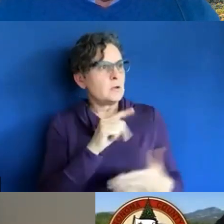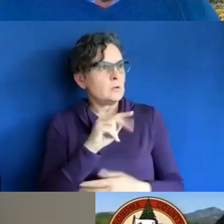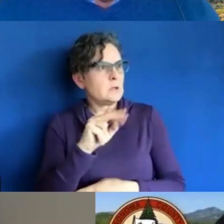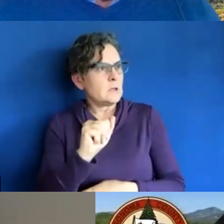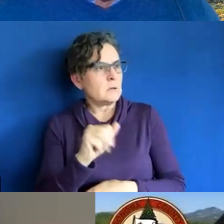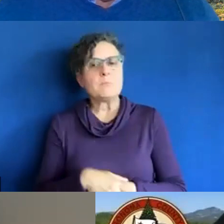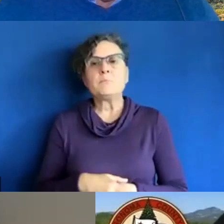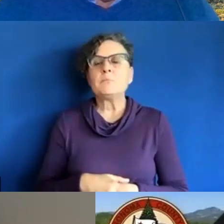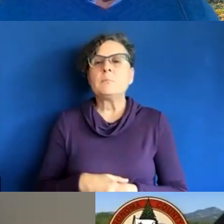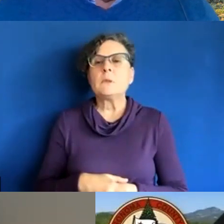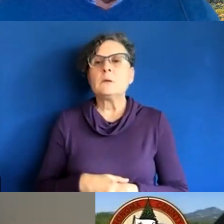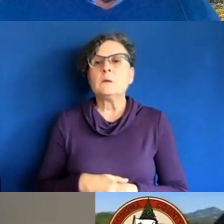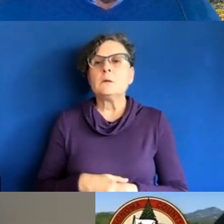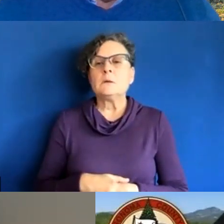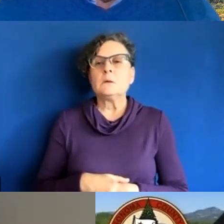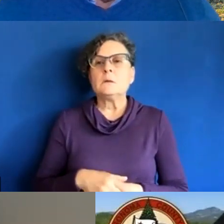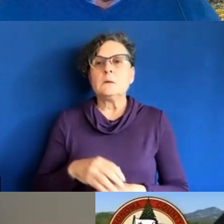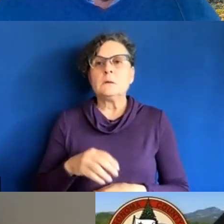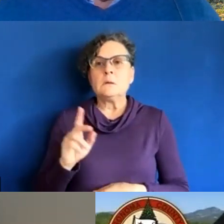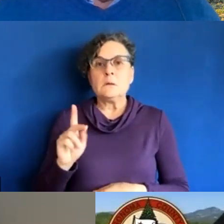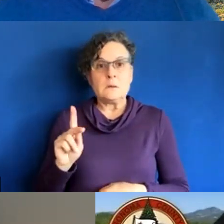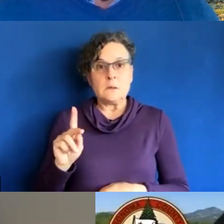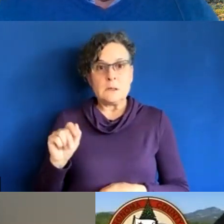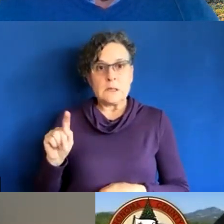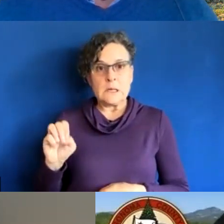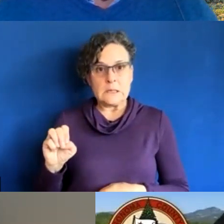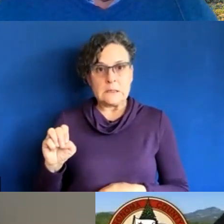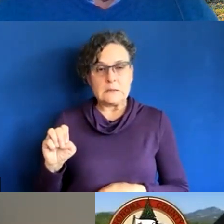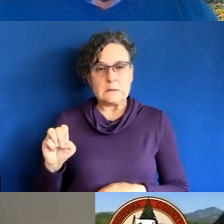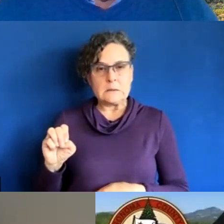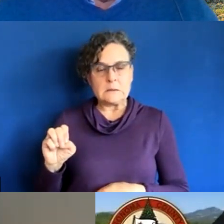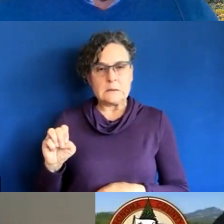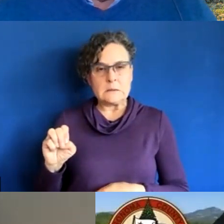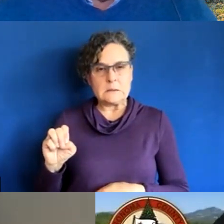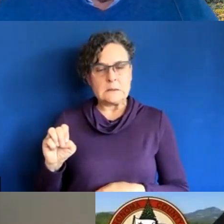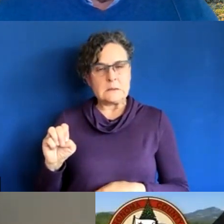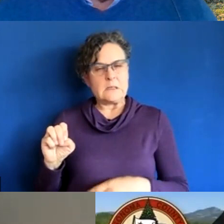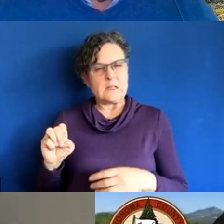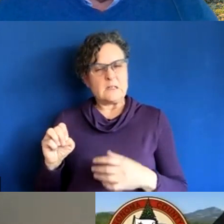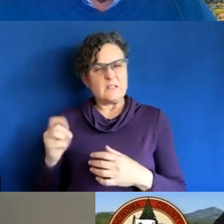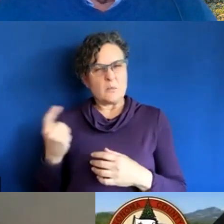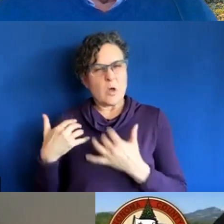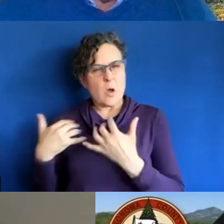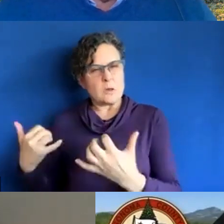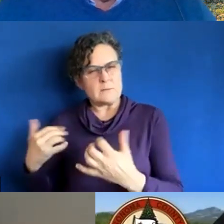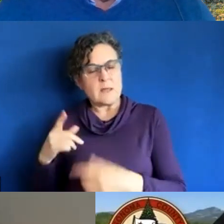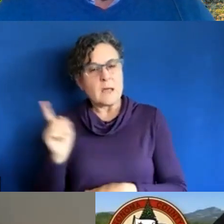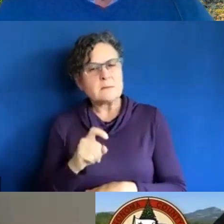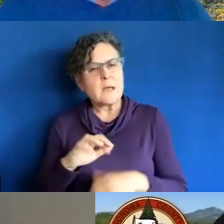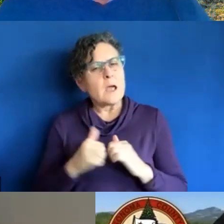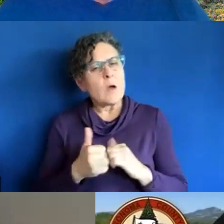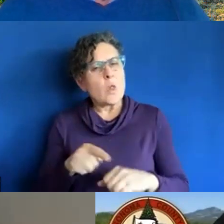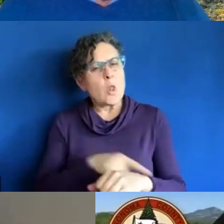Kate, one of our webinar guests, asks a very simple question: how long is temporary?